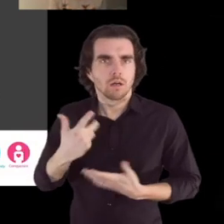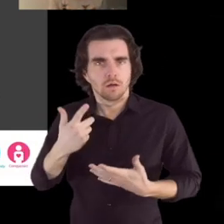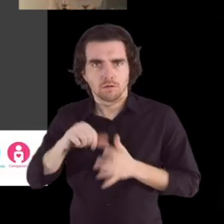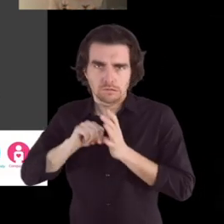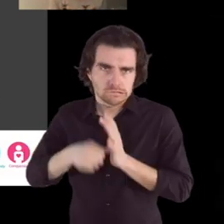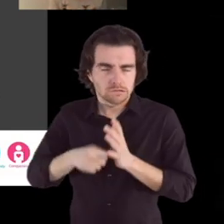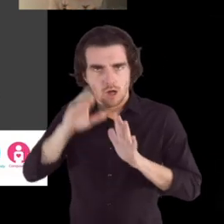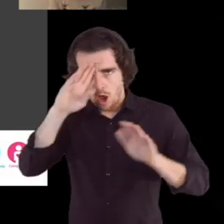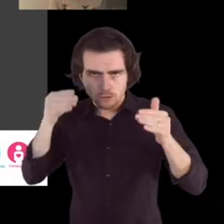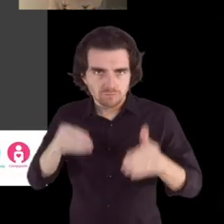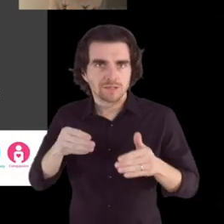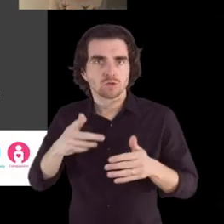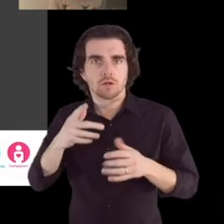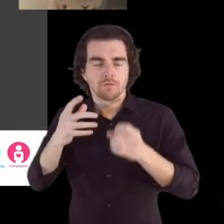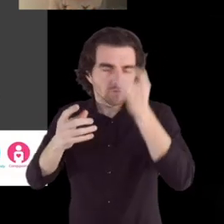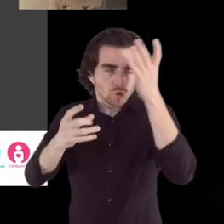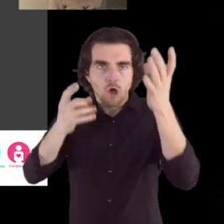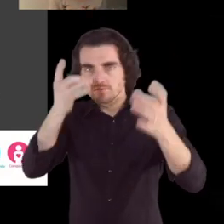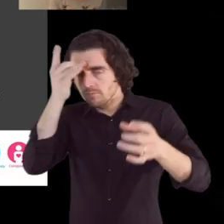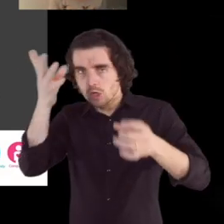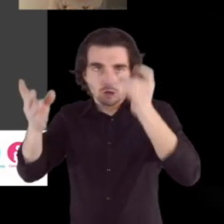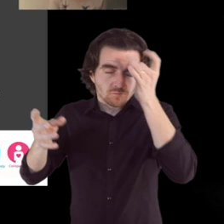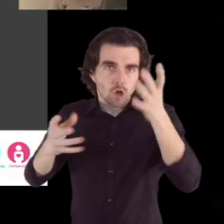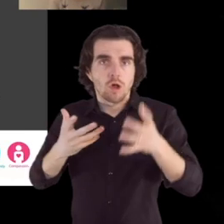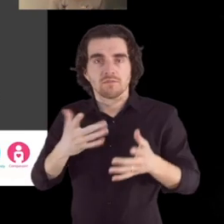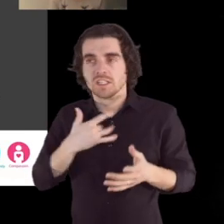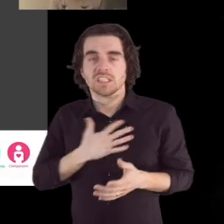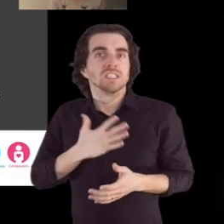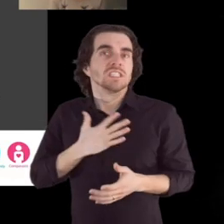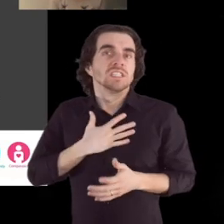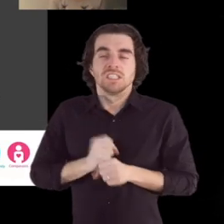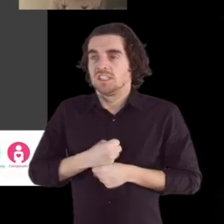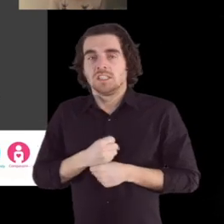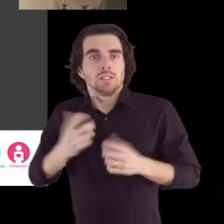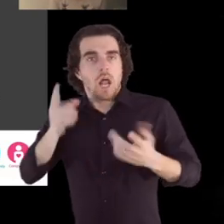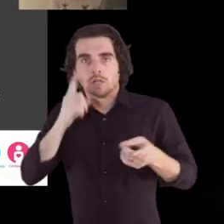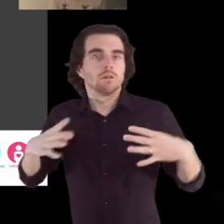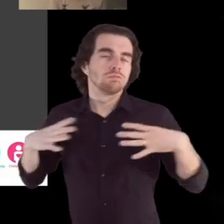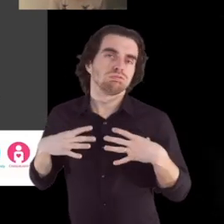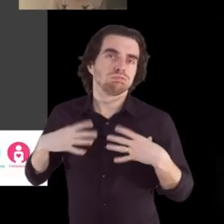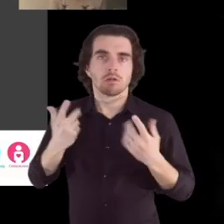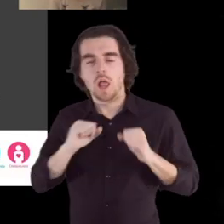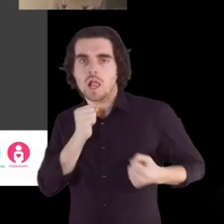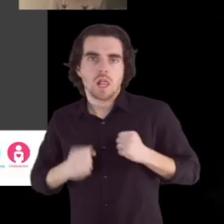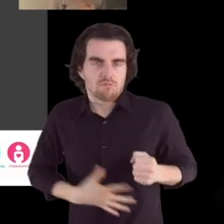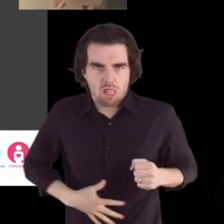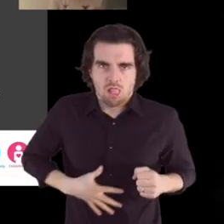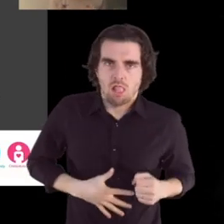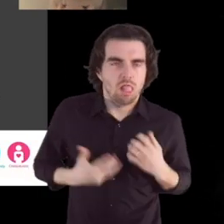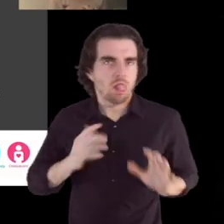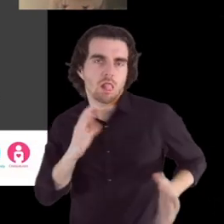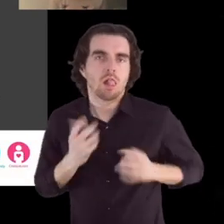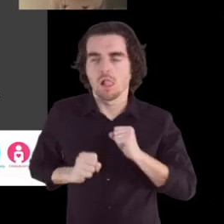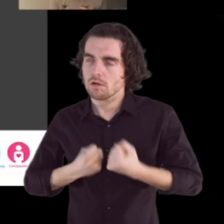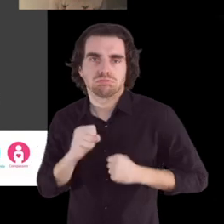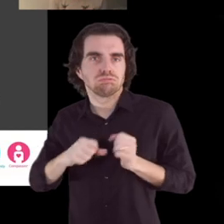difficulties concentrating, feeling forgetful, being really agitated and restless, and bowel issues as well. So those feelings